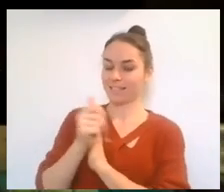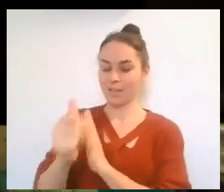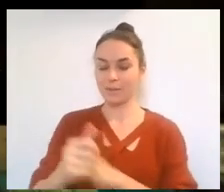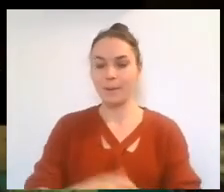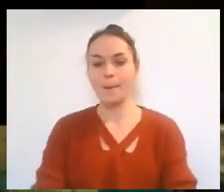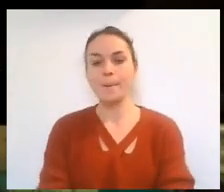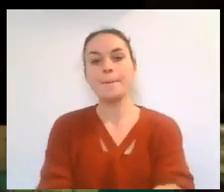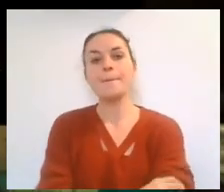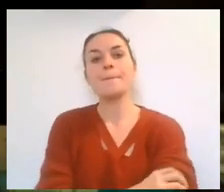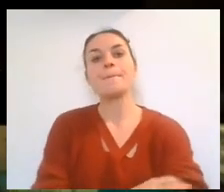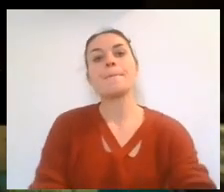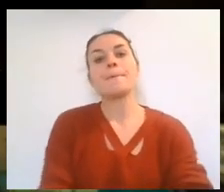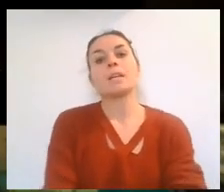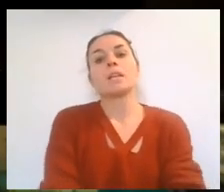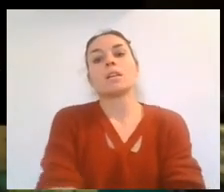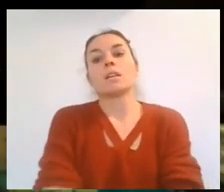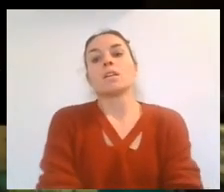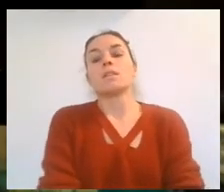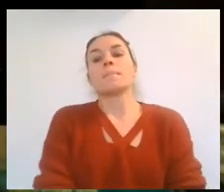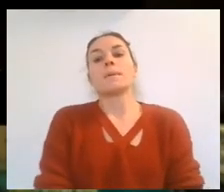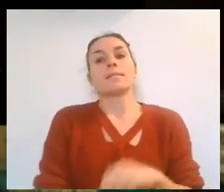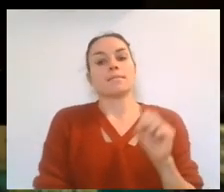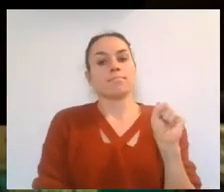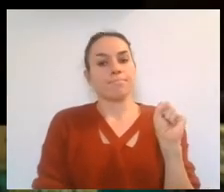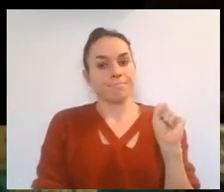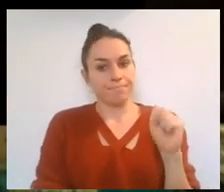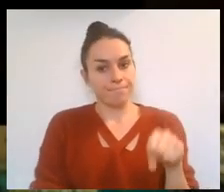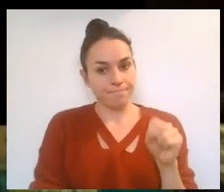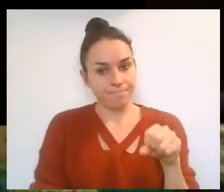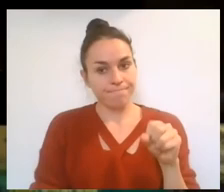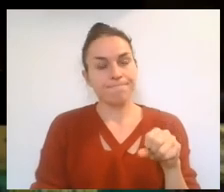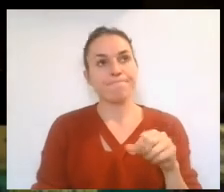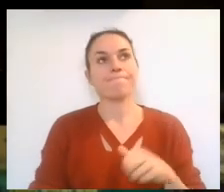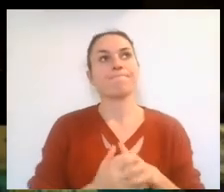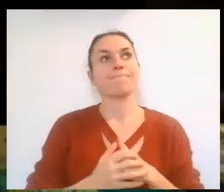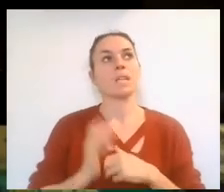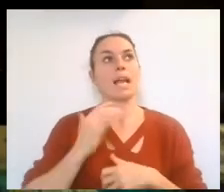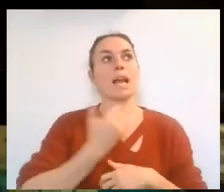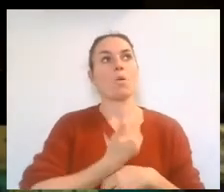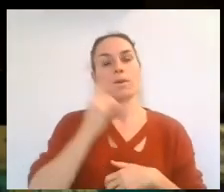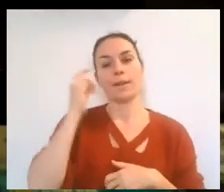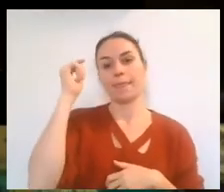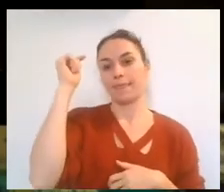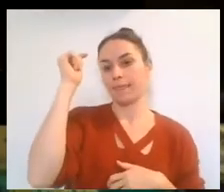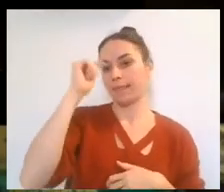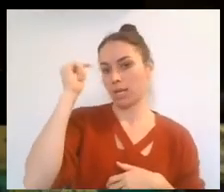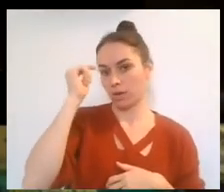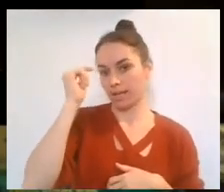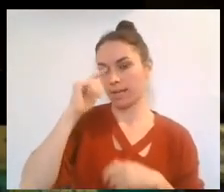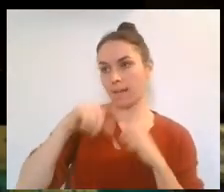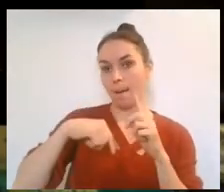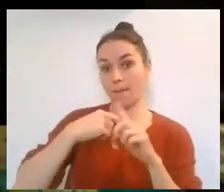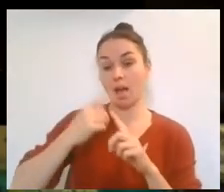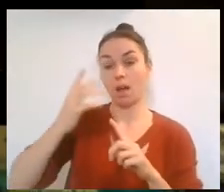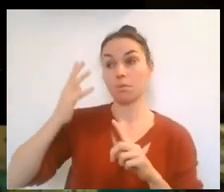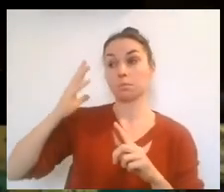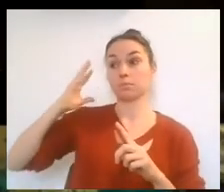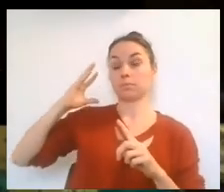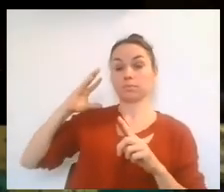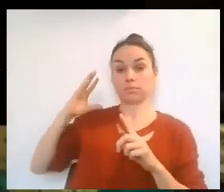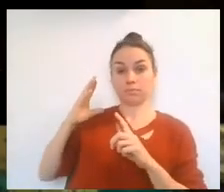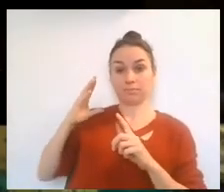the theories that have already go back to the time of the inception of the universe, really within billions of seconds